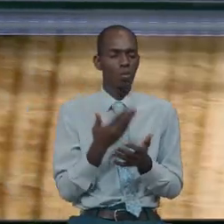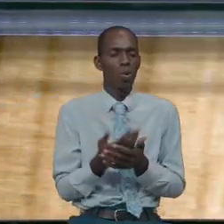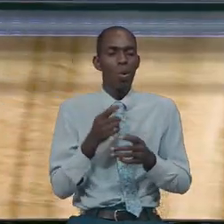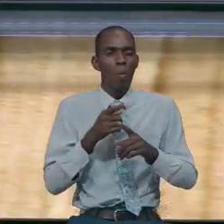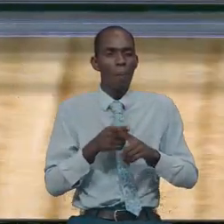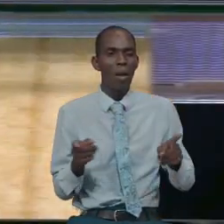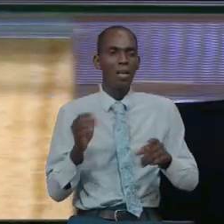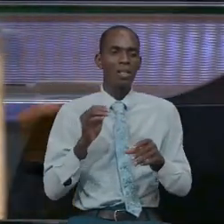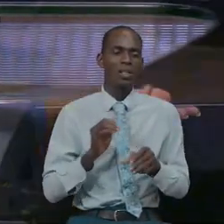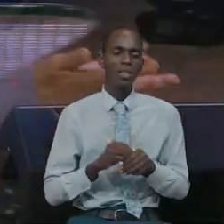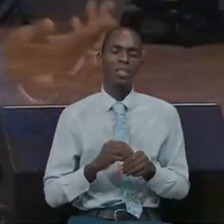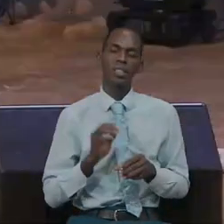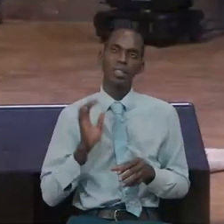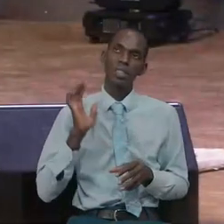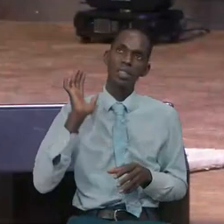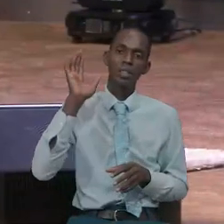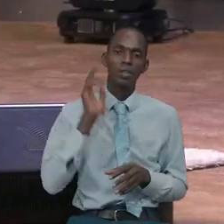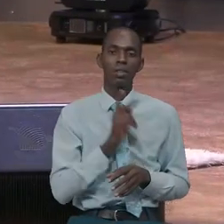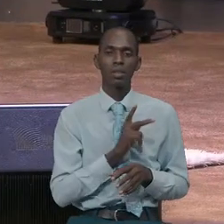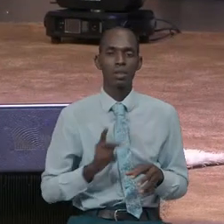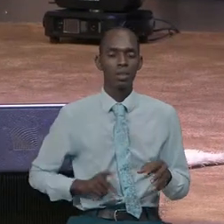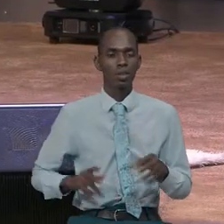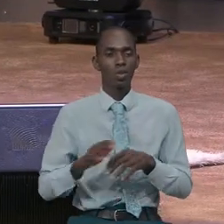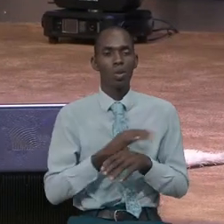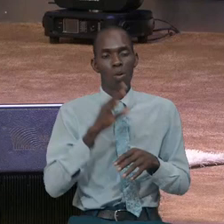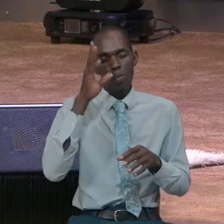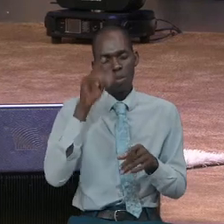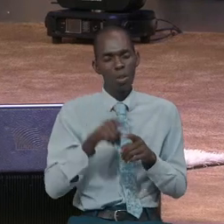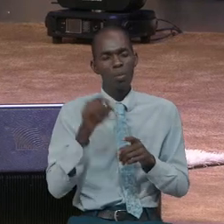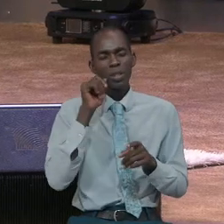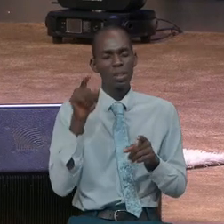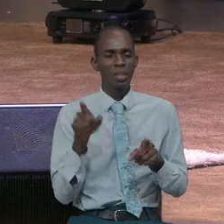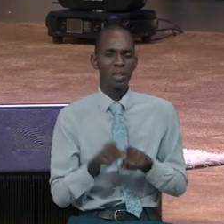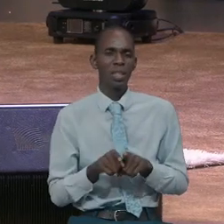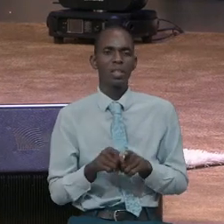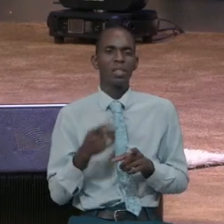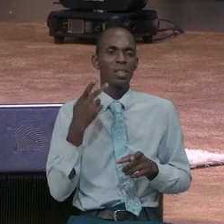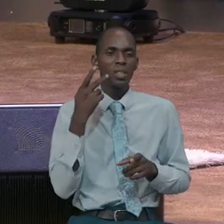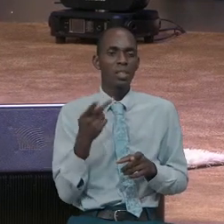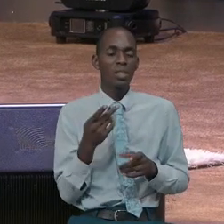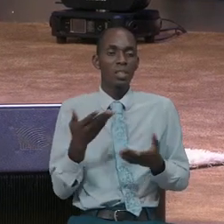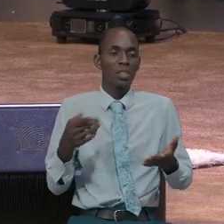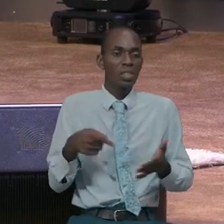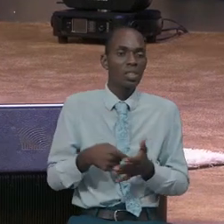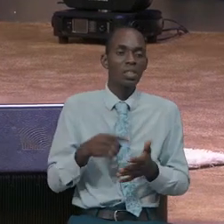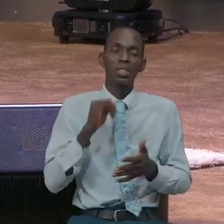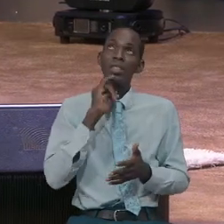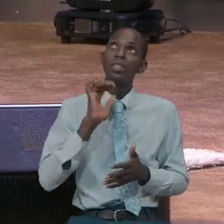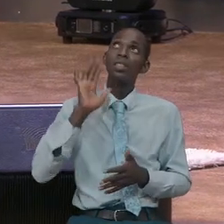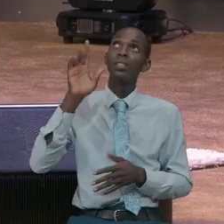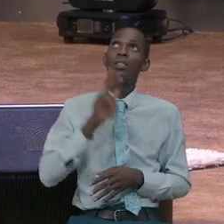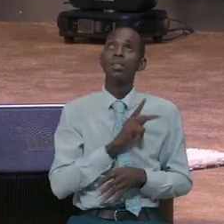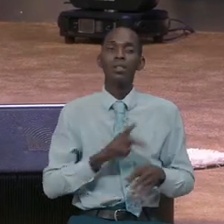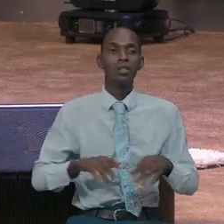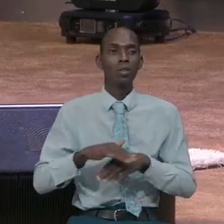his kingdom. My brother, my sister, you're born again. You're in the kingdom. This is his kingdom. And we don't come into